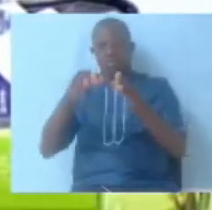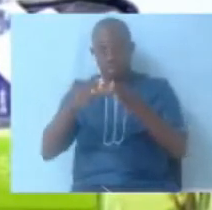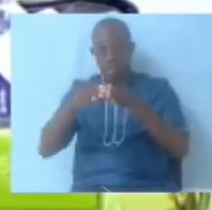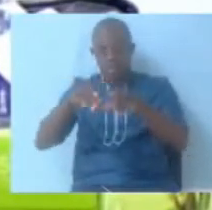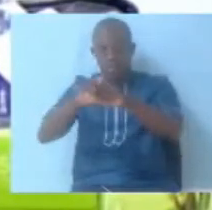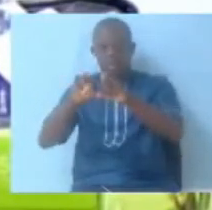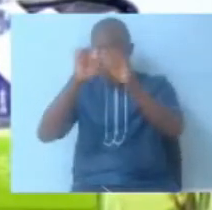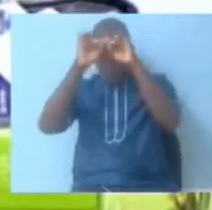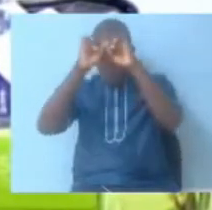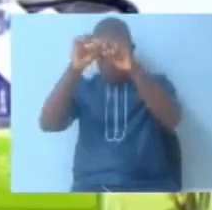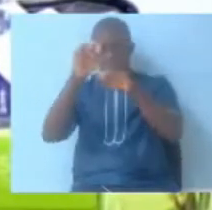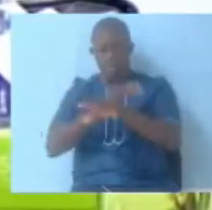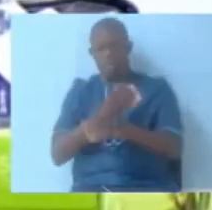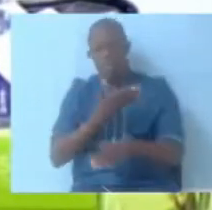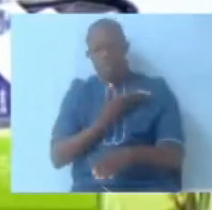Along